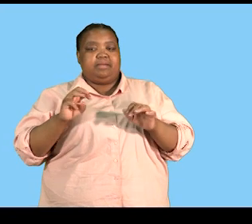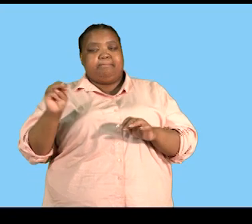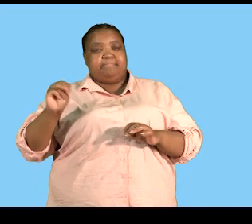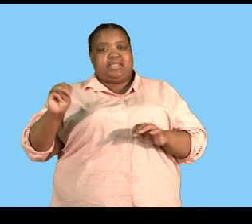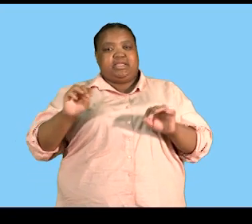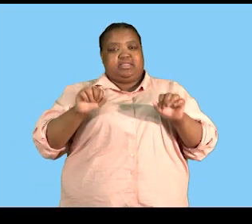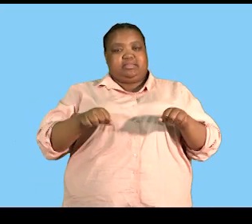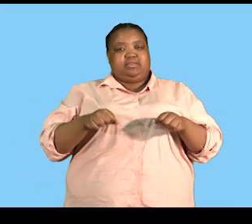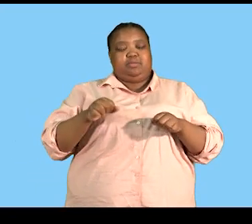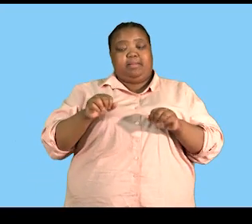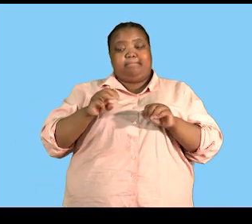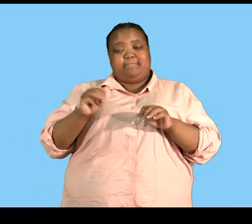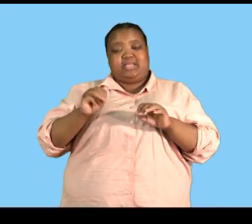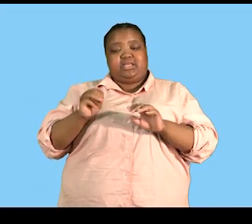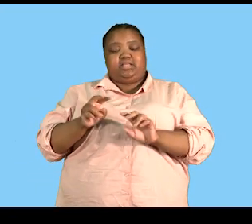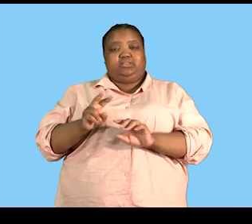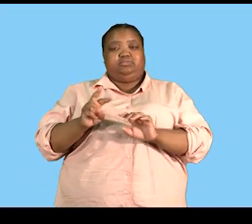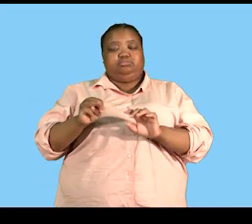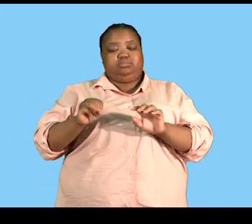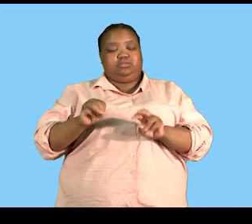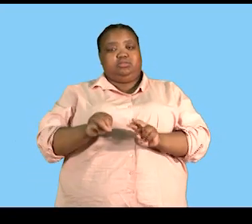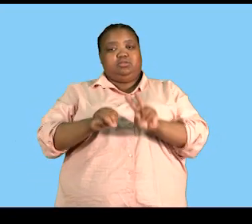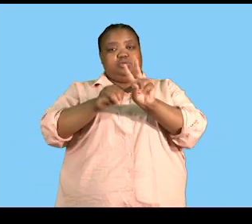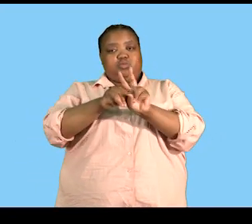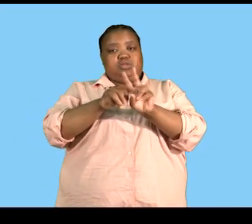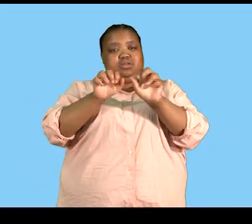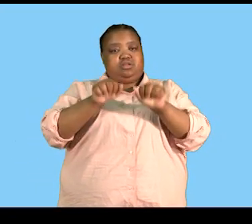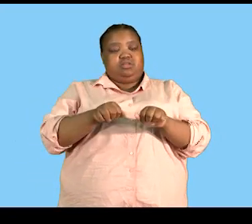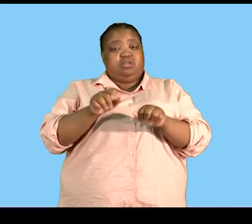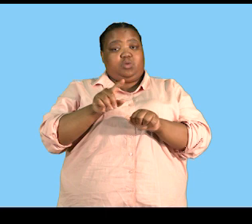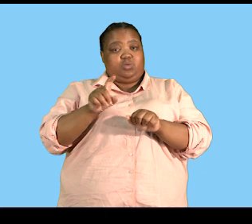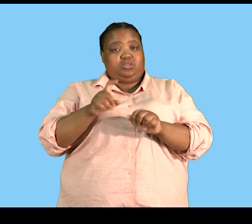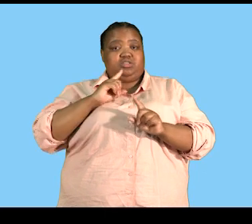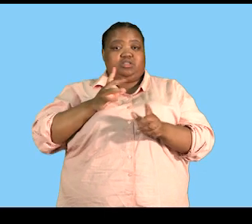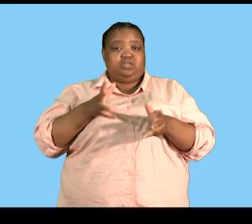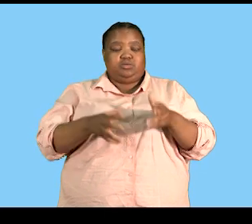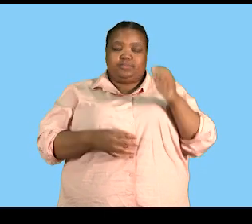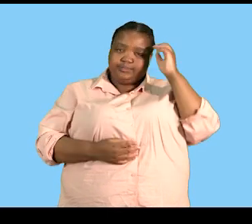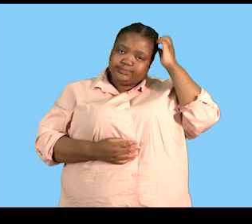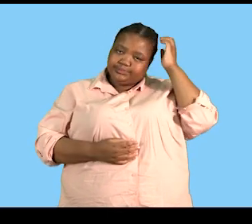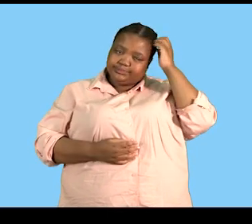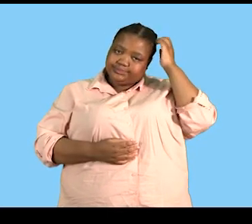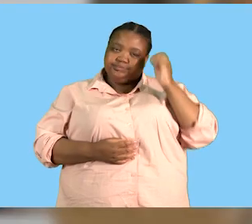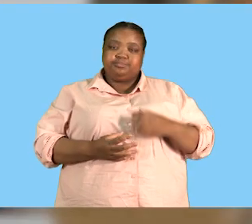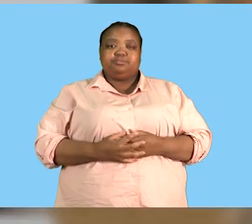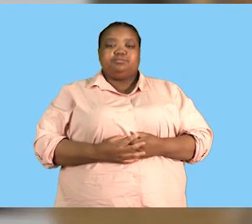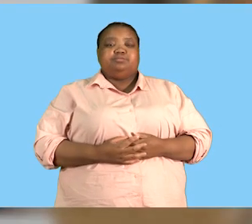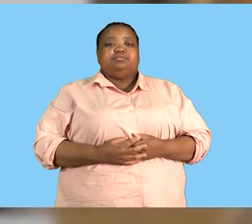is 36 meters squared. And that is how you'll do a question like